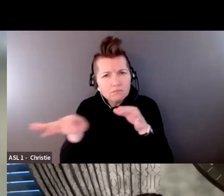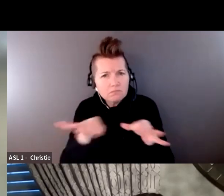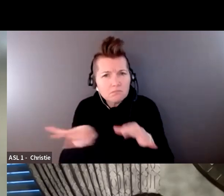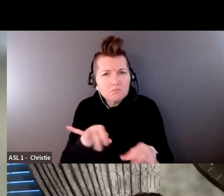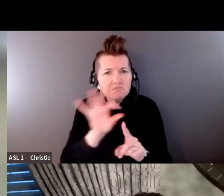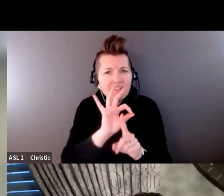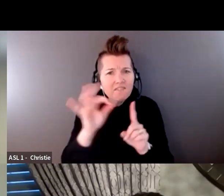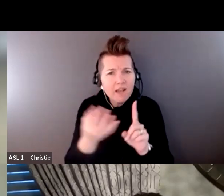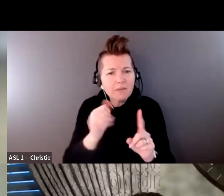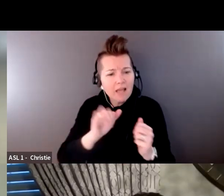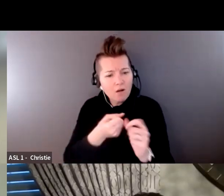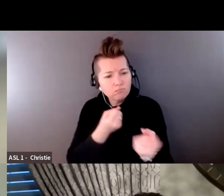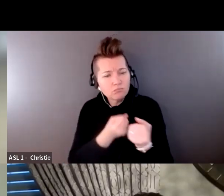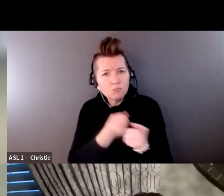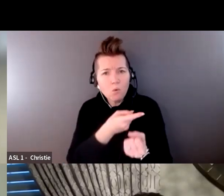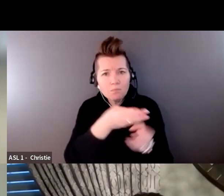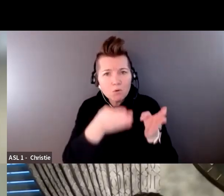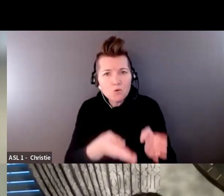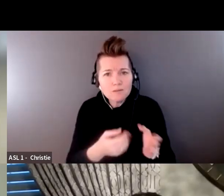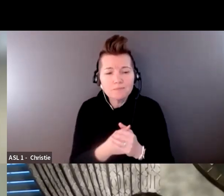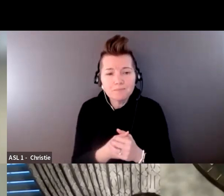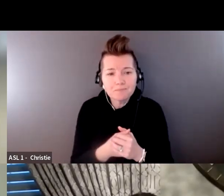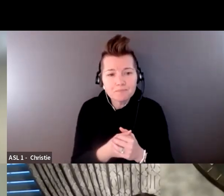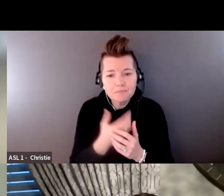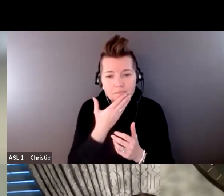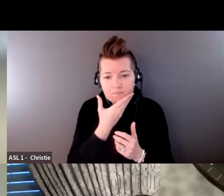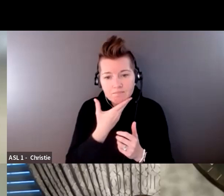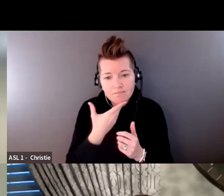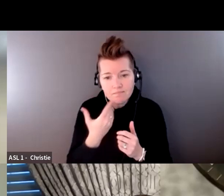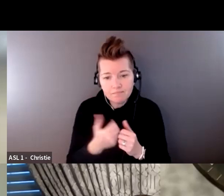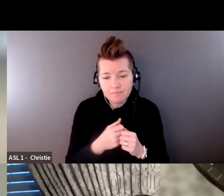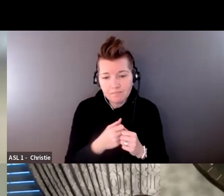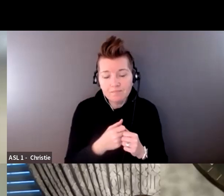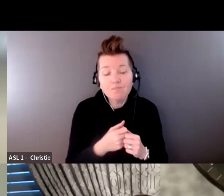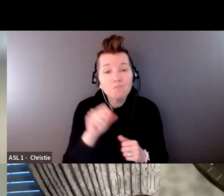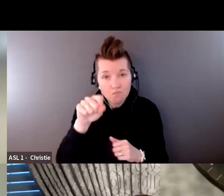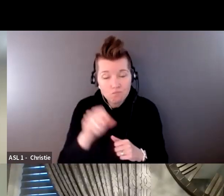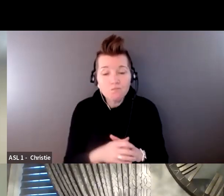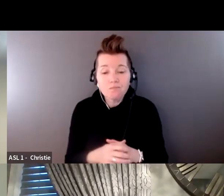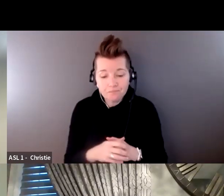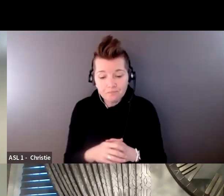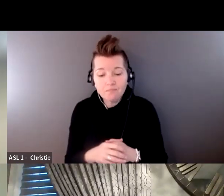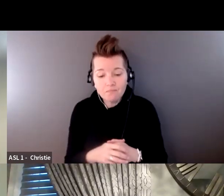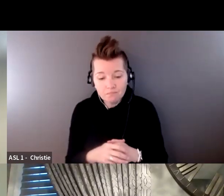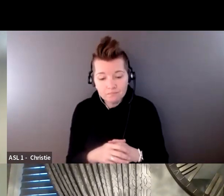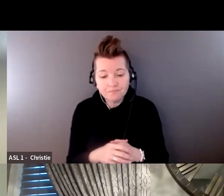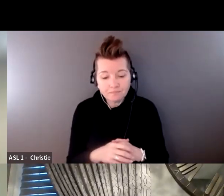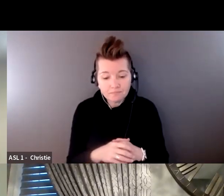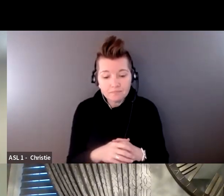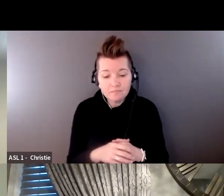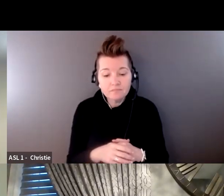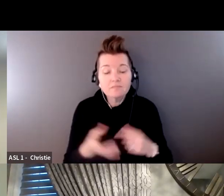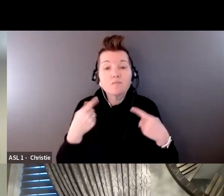that might lend to the success of a job seeker or an employee? Absolutely. I found through much of our interviewing